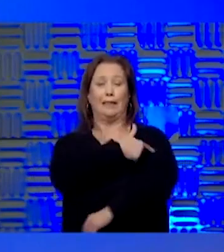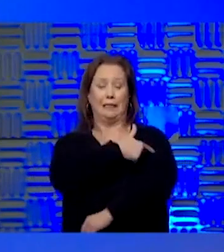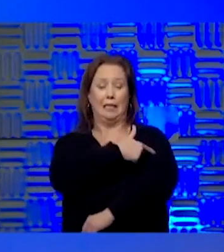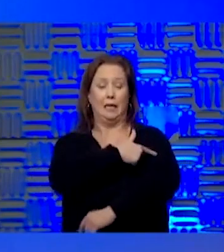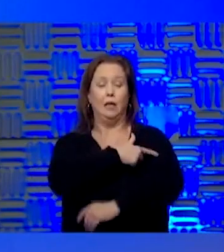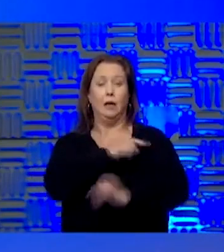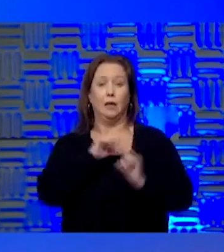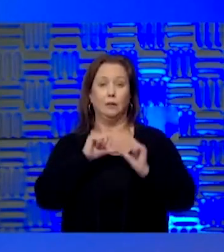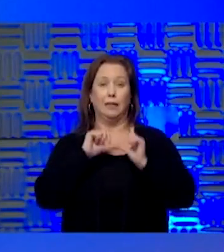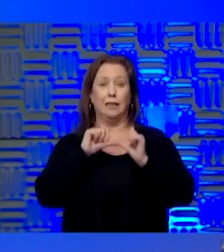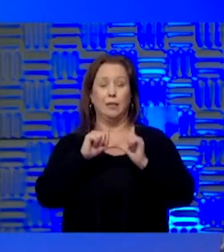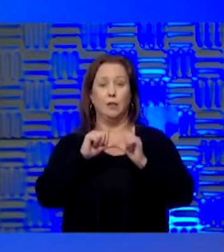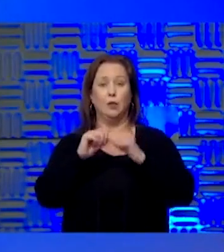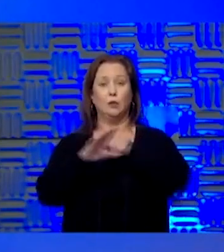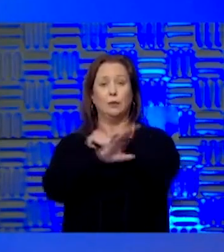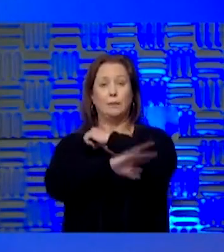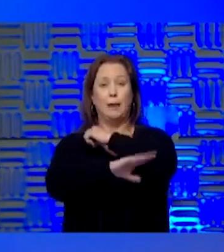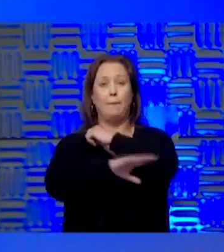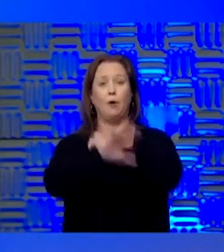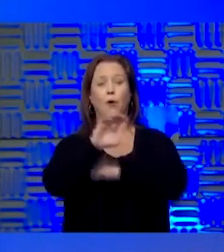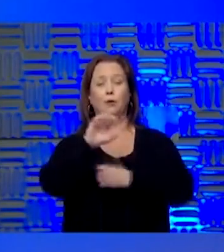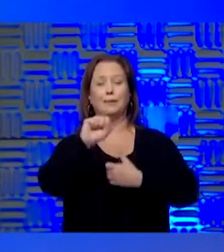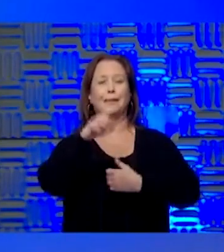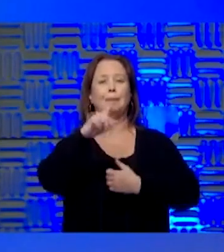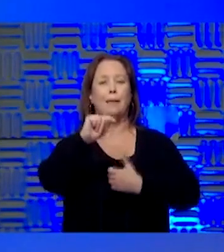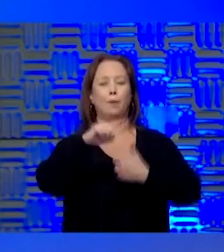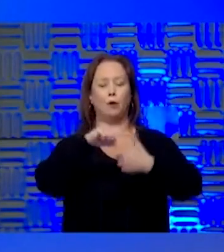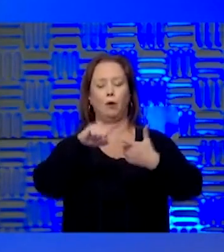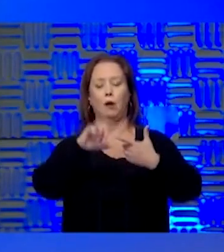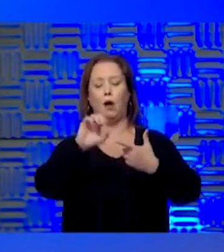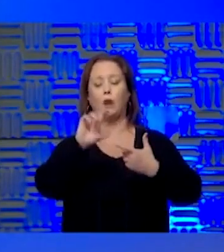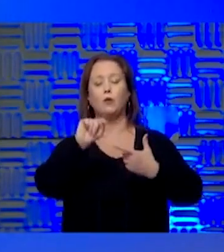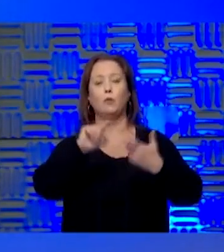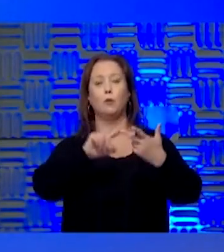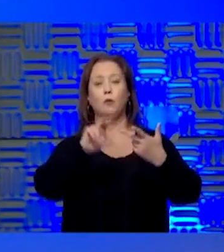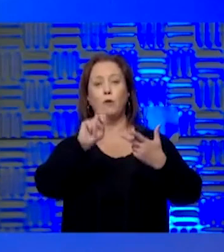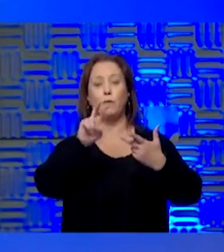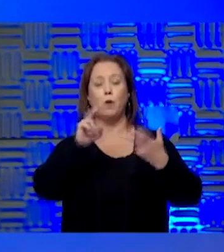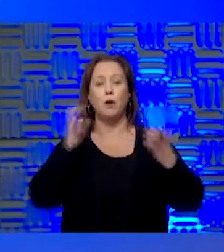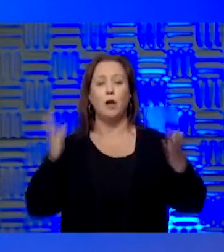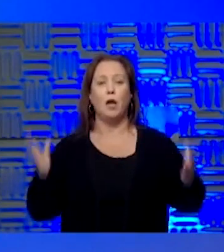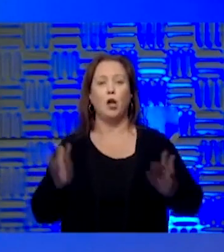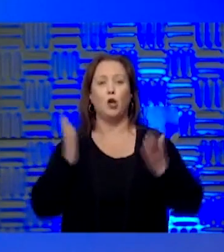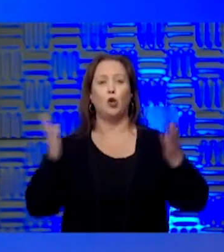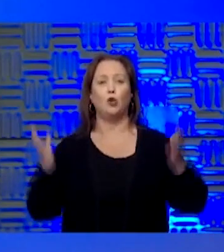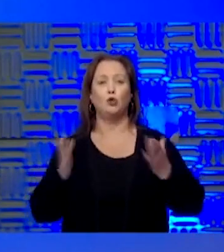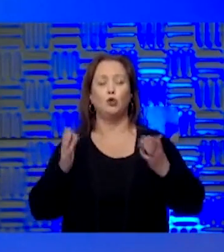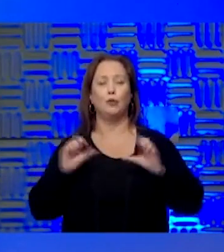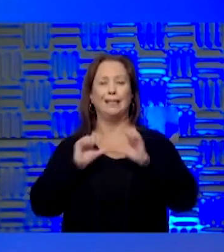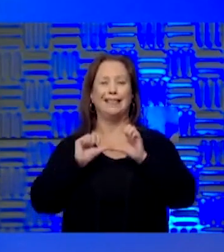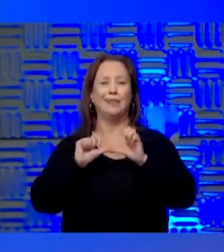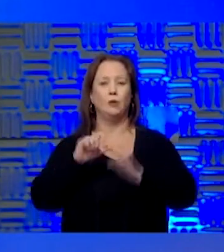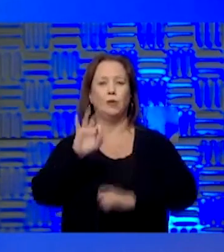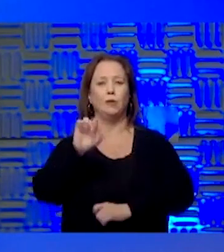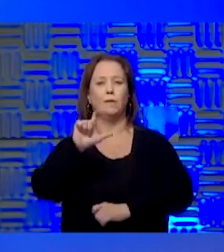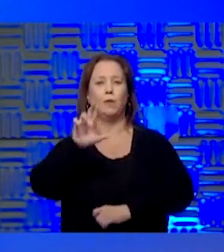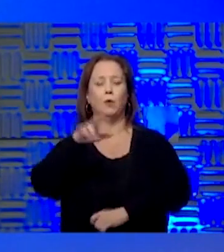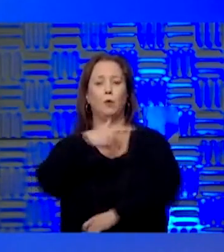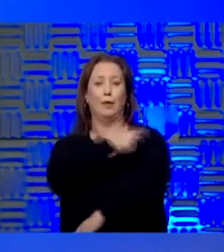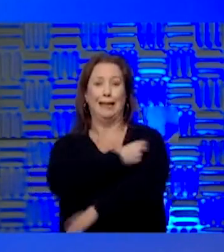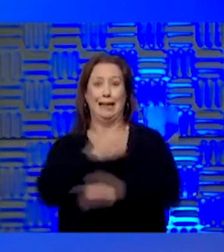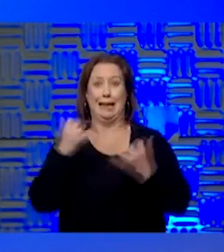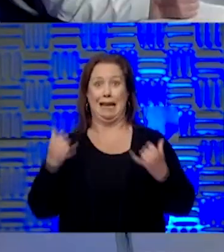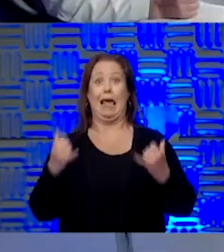we move into September, October, November, we are going to encourage everybody to continue to get their influenza vaccine. Now more than